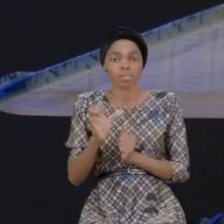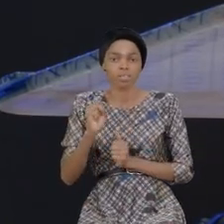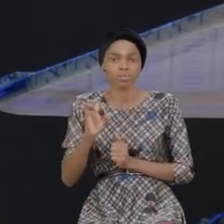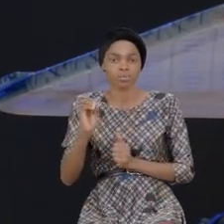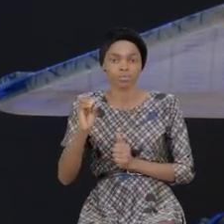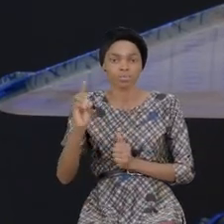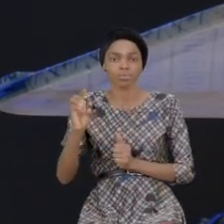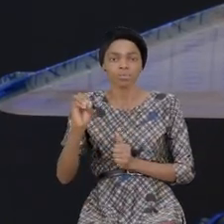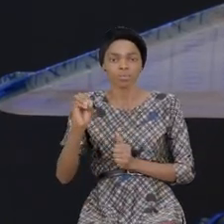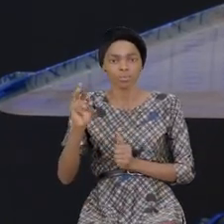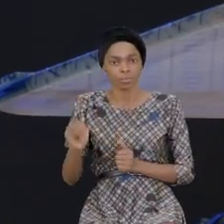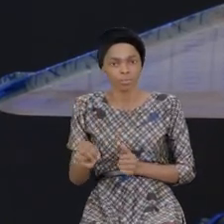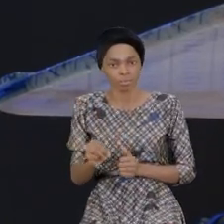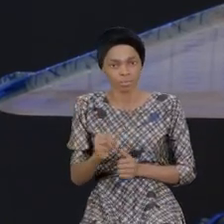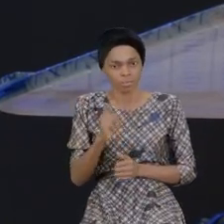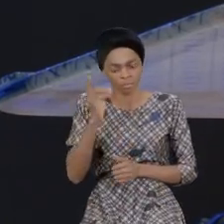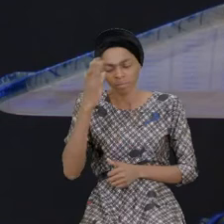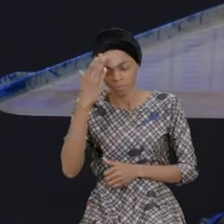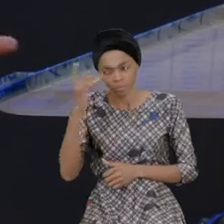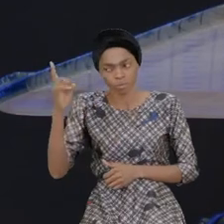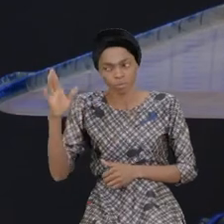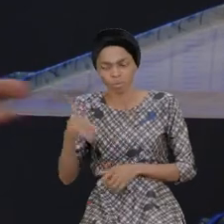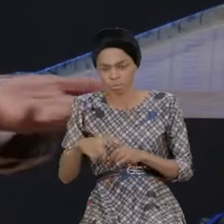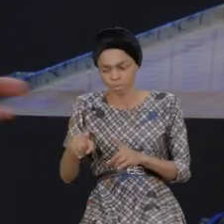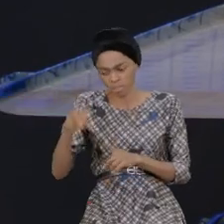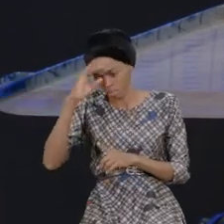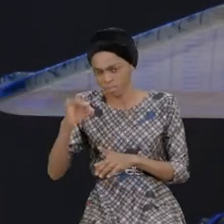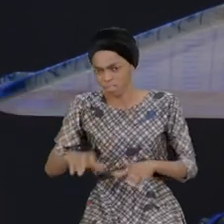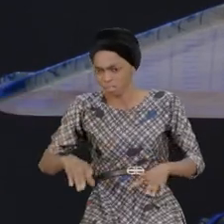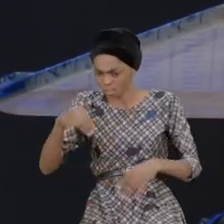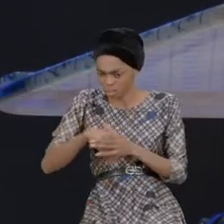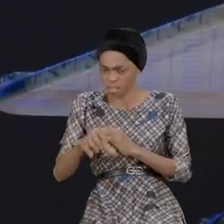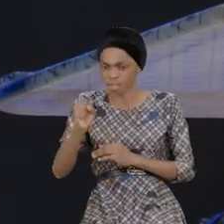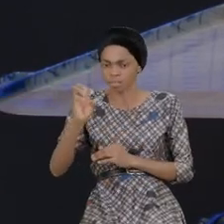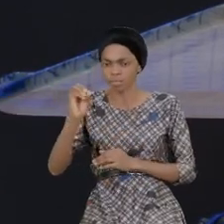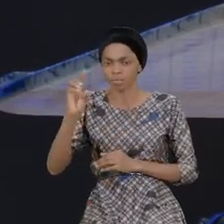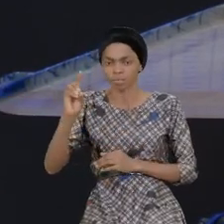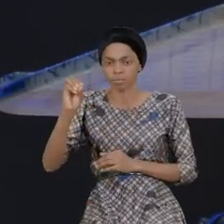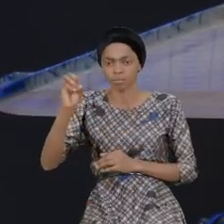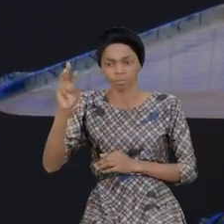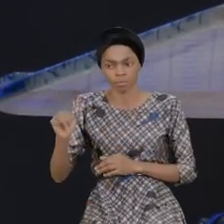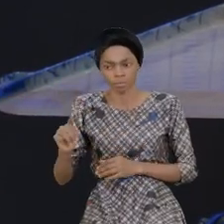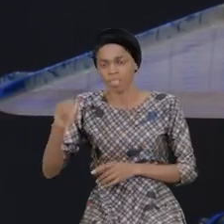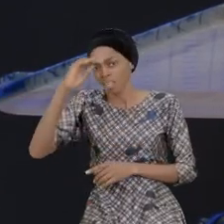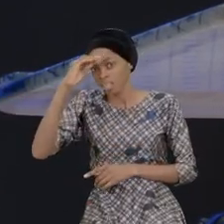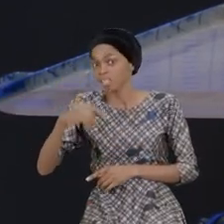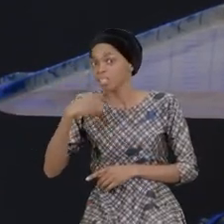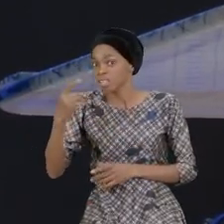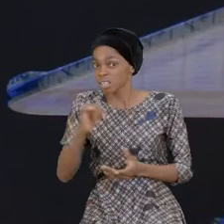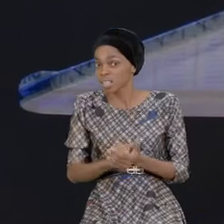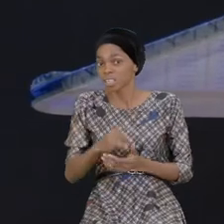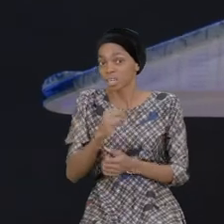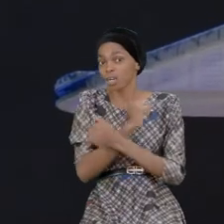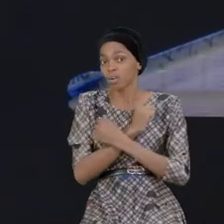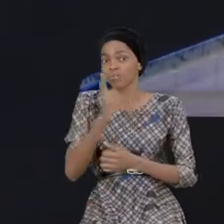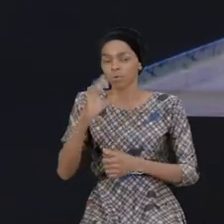knows God is in Sodom. He says he loves God, but it's in Sodom. He says